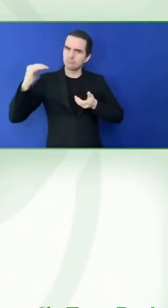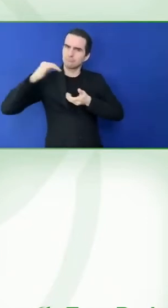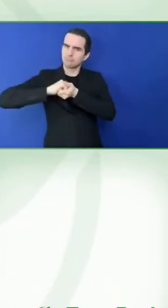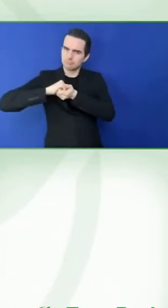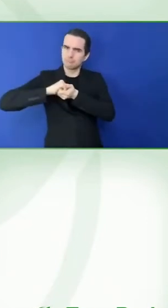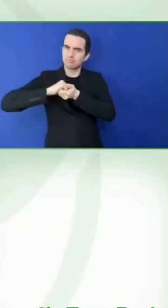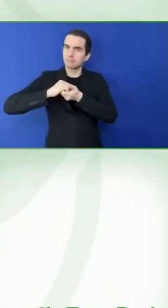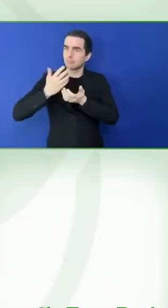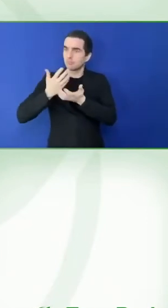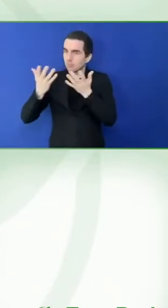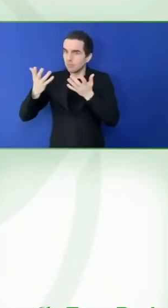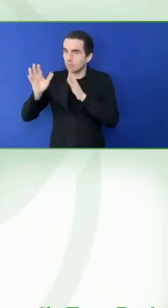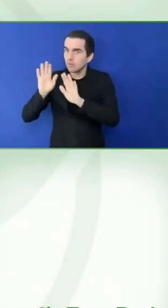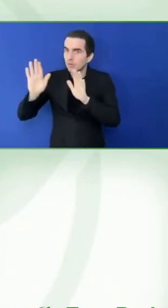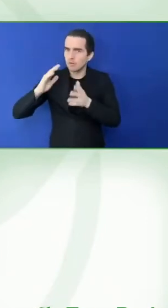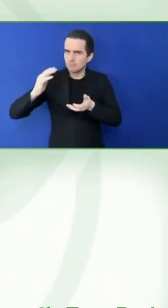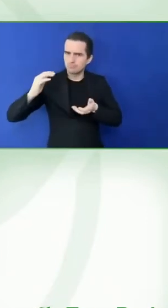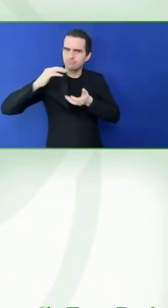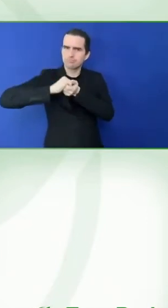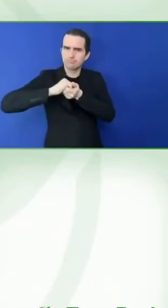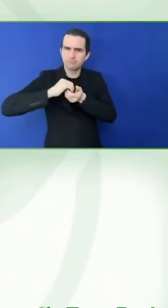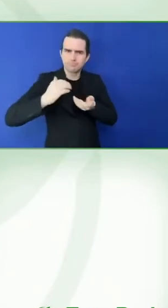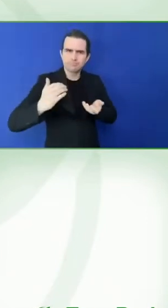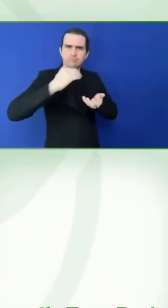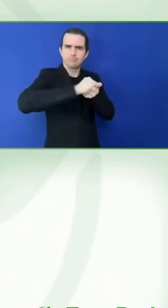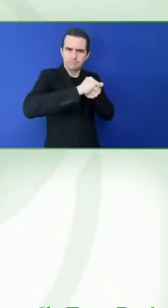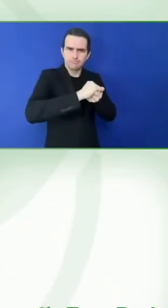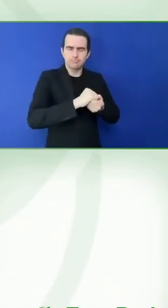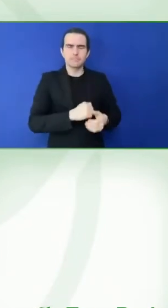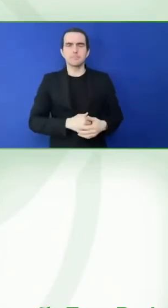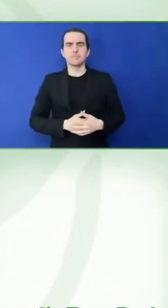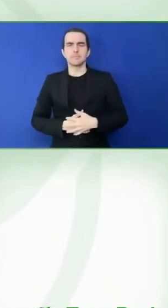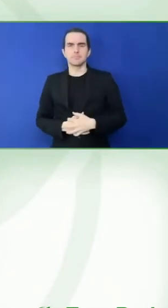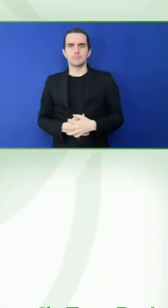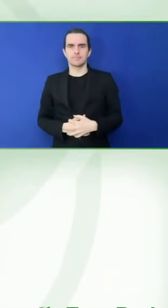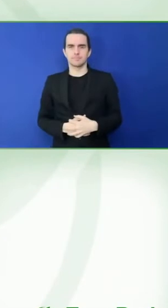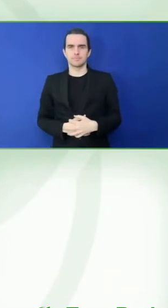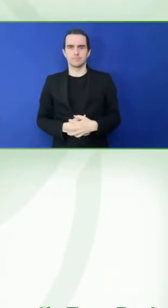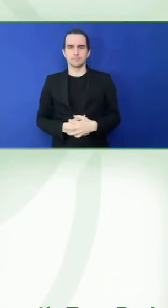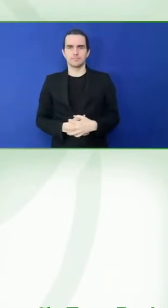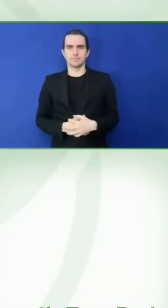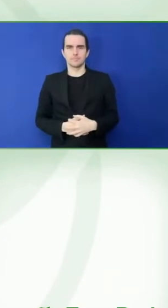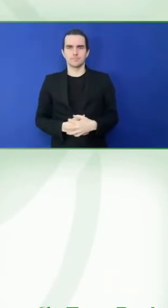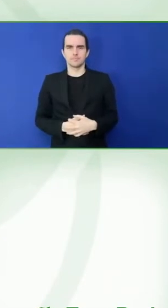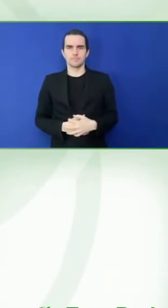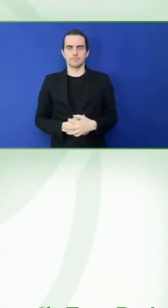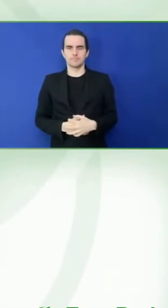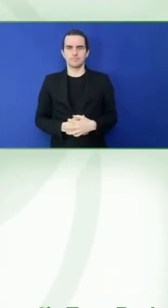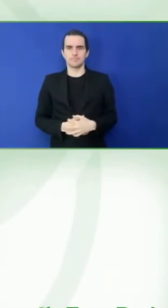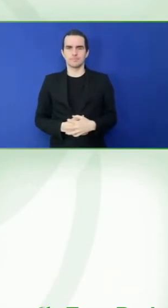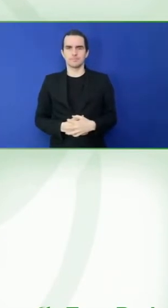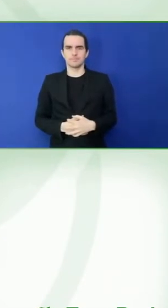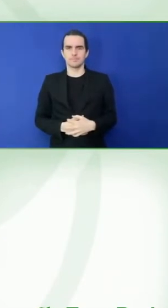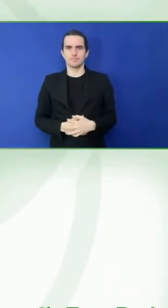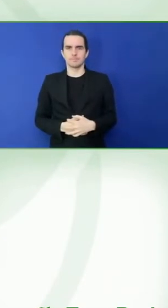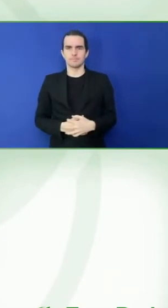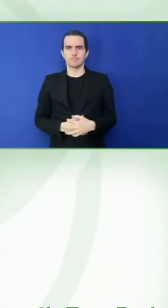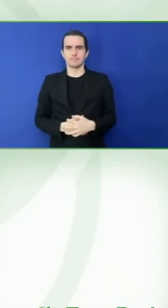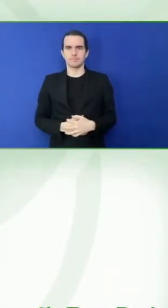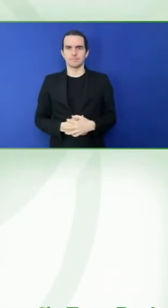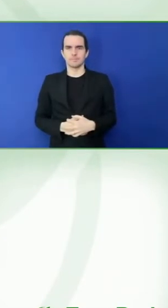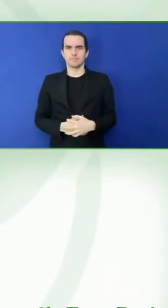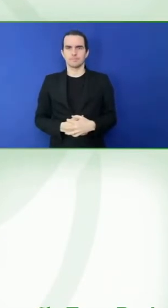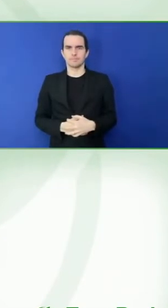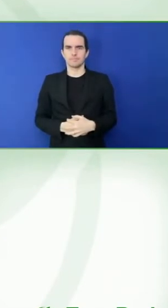really interesting company in India called Transcribe Glass, and this is sort of where I got the idea of this. It started by this 20-year-old kid named